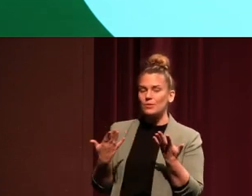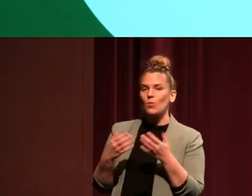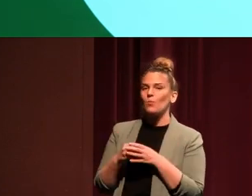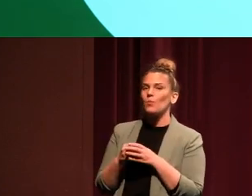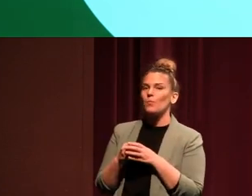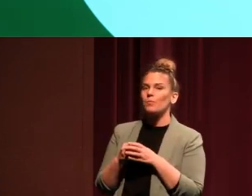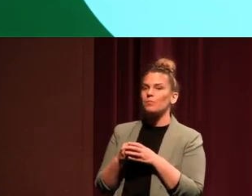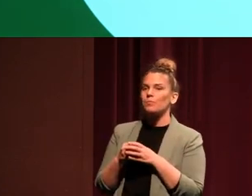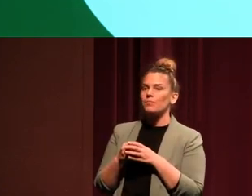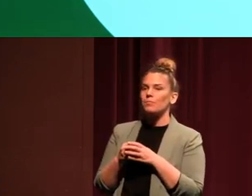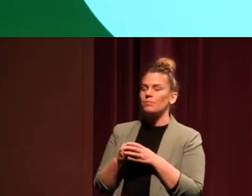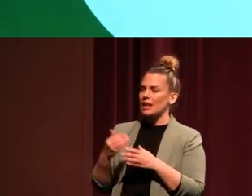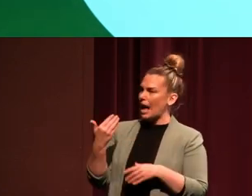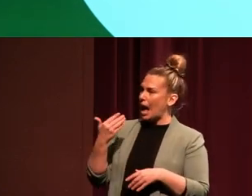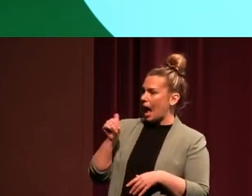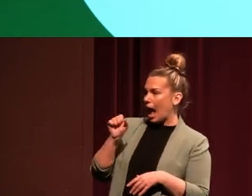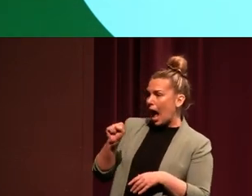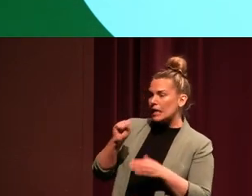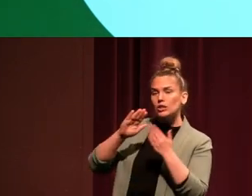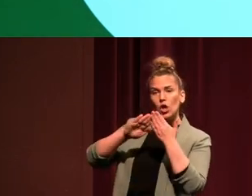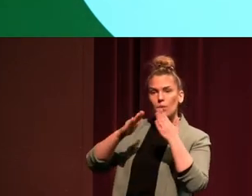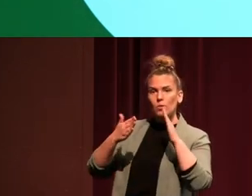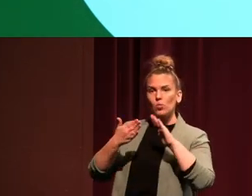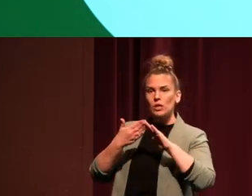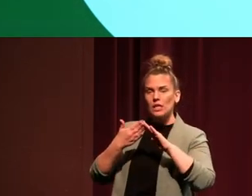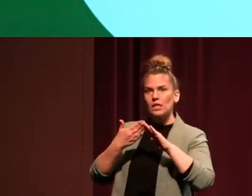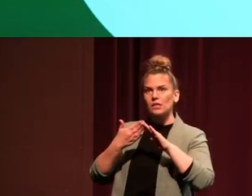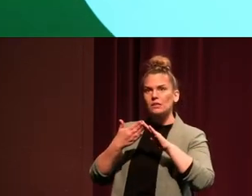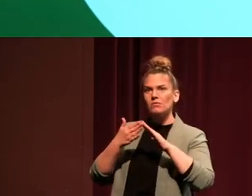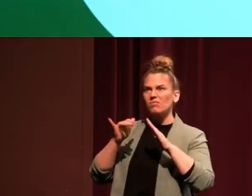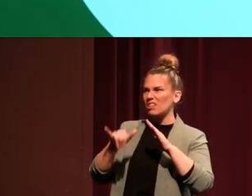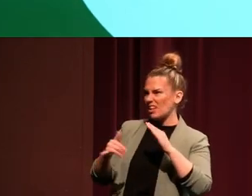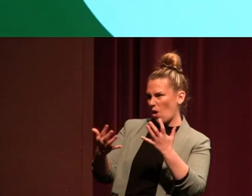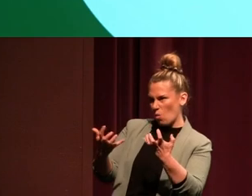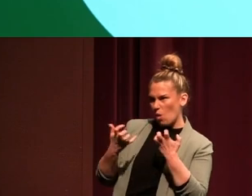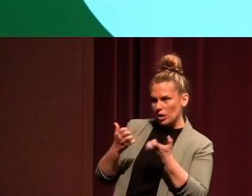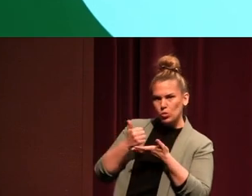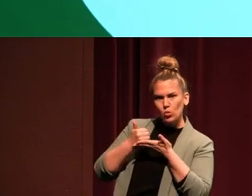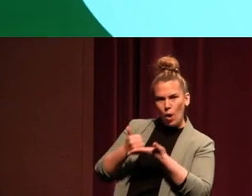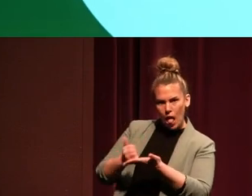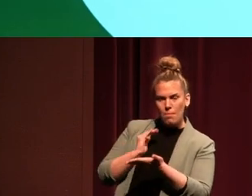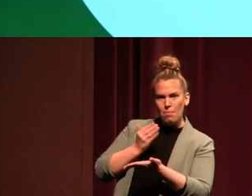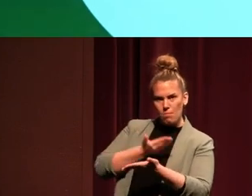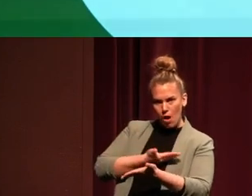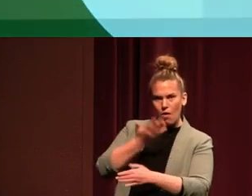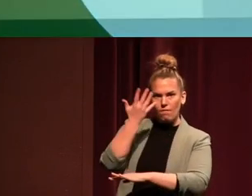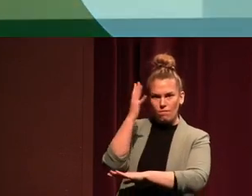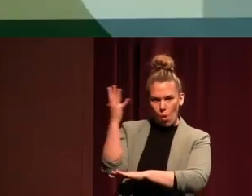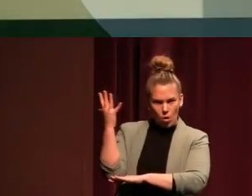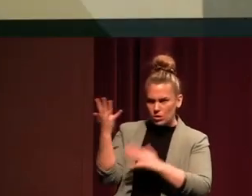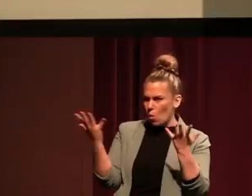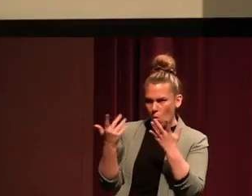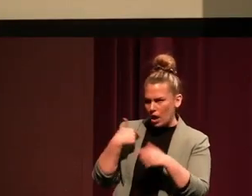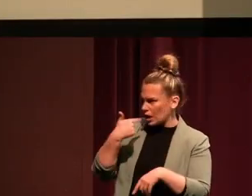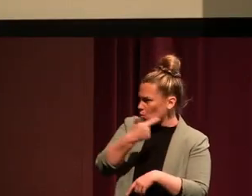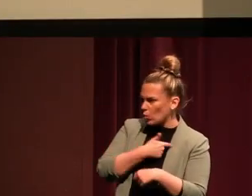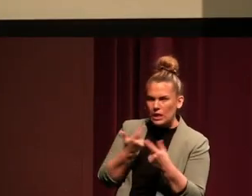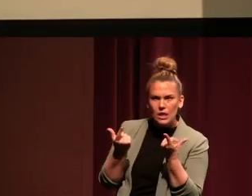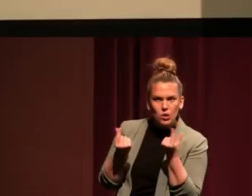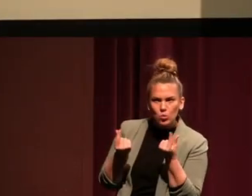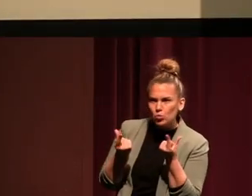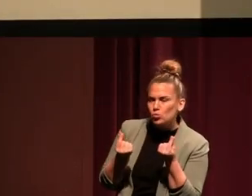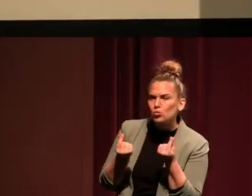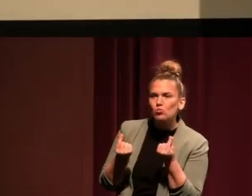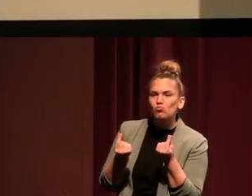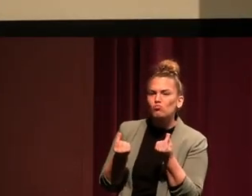As a community that wants to help our forests, what can we do just as,